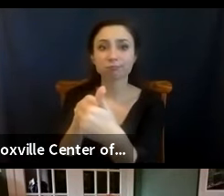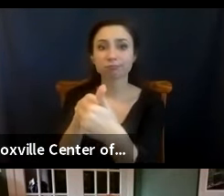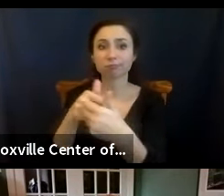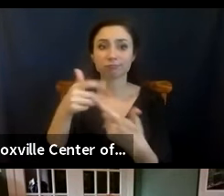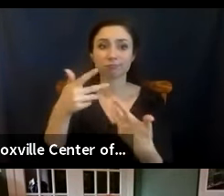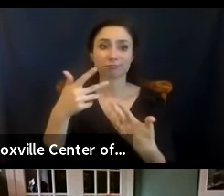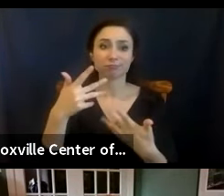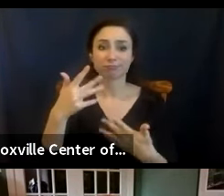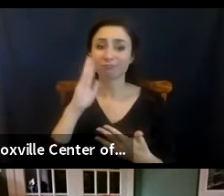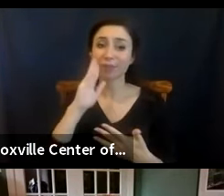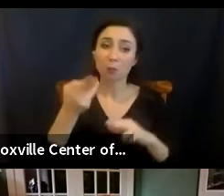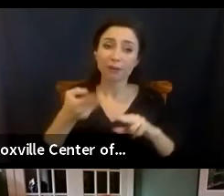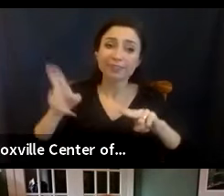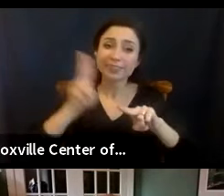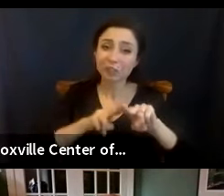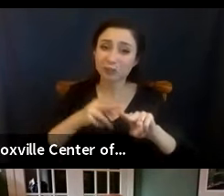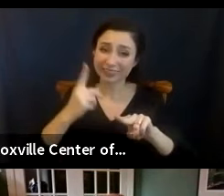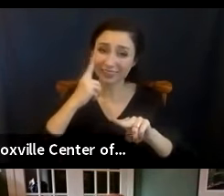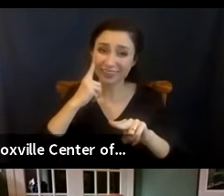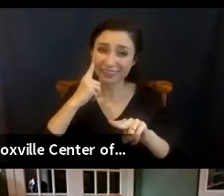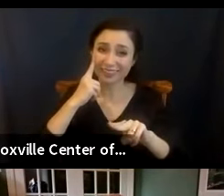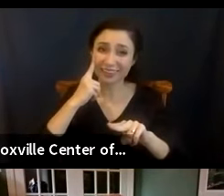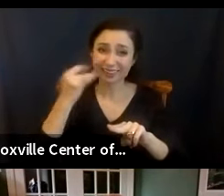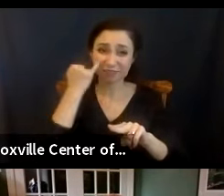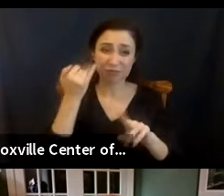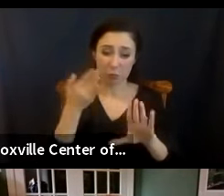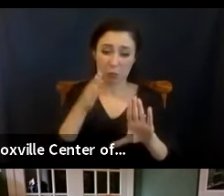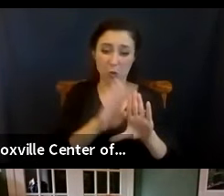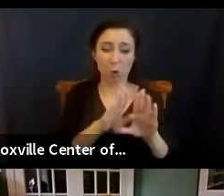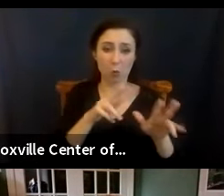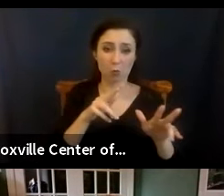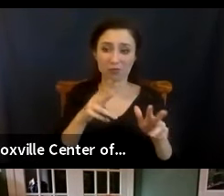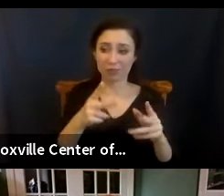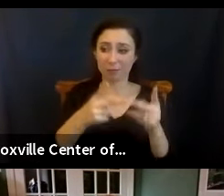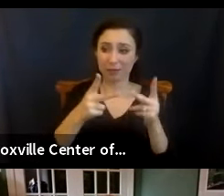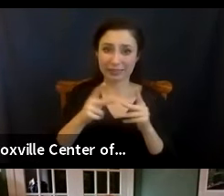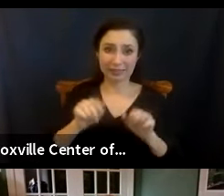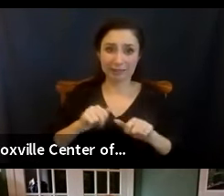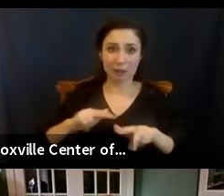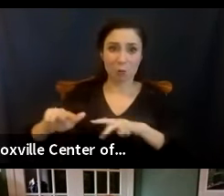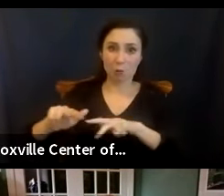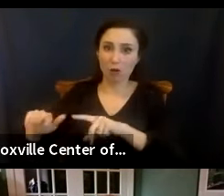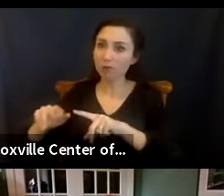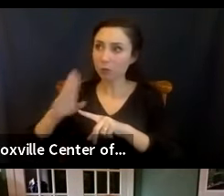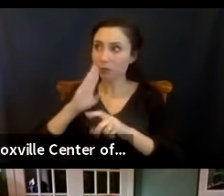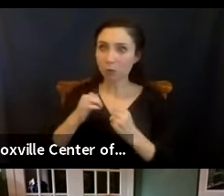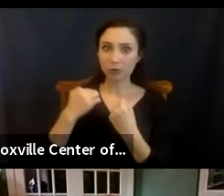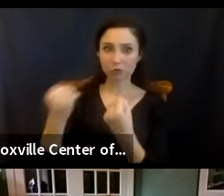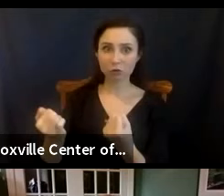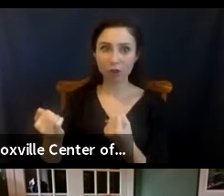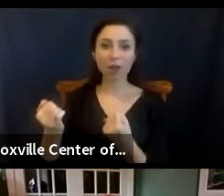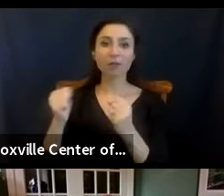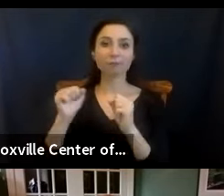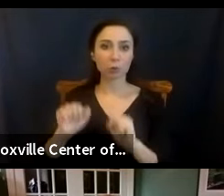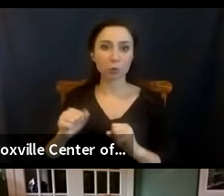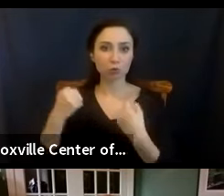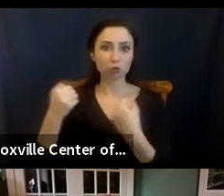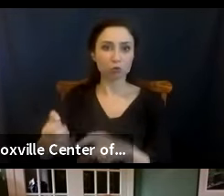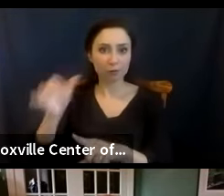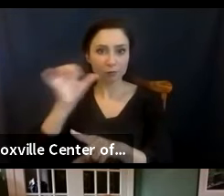up, which would be a really, you know, unintentional consequence that would have an immediate public